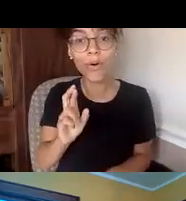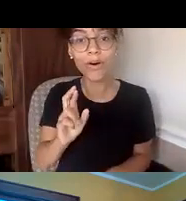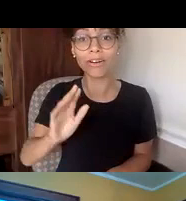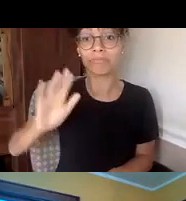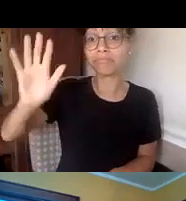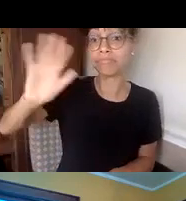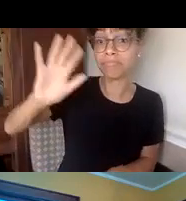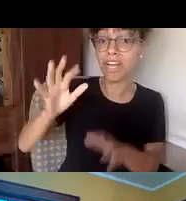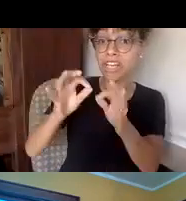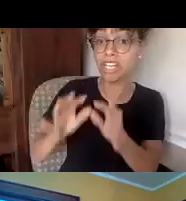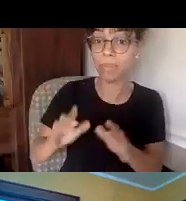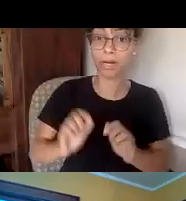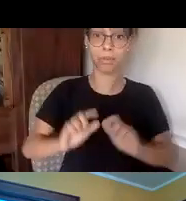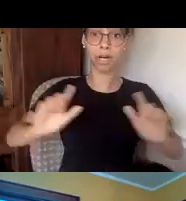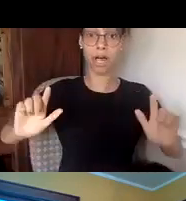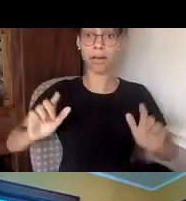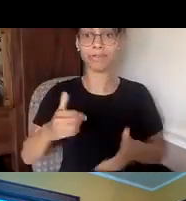interpreter to help sign.